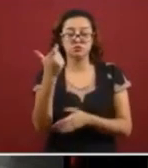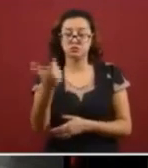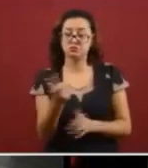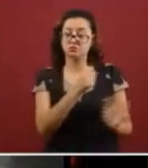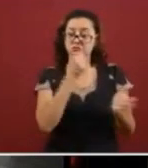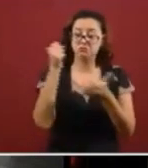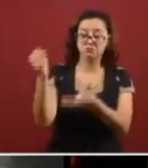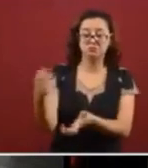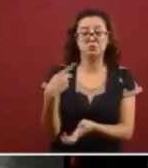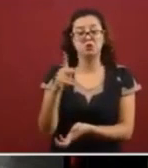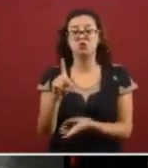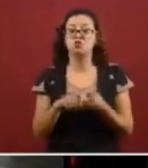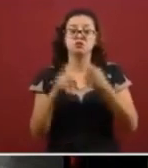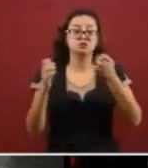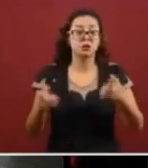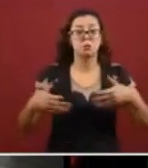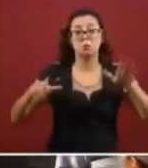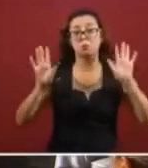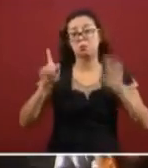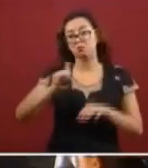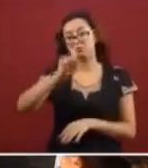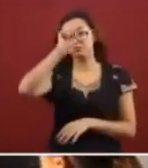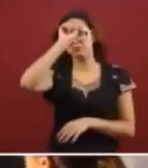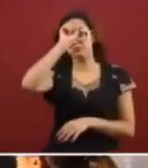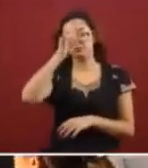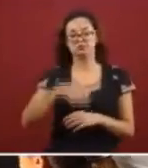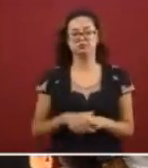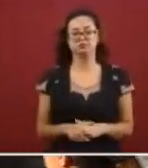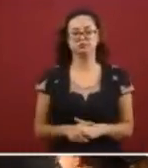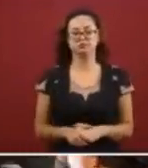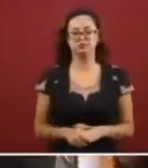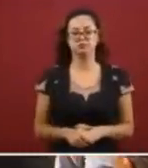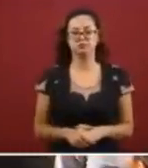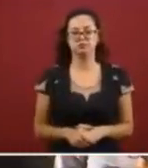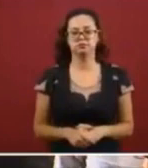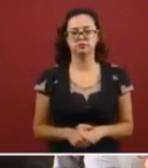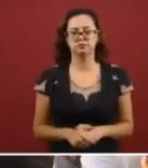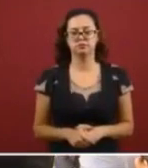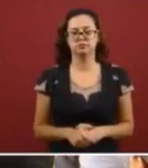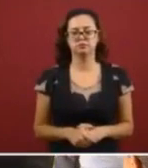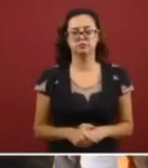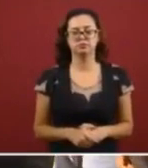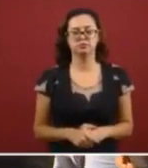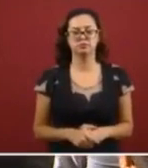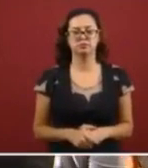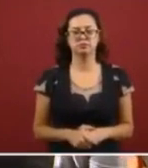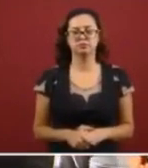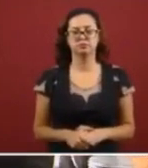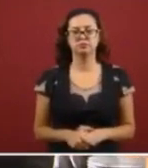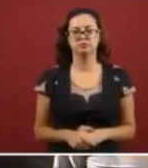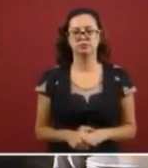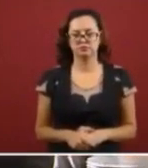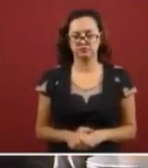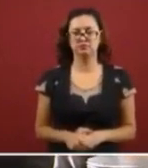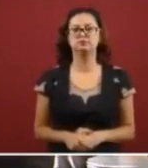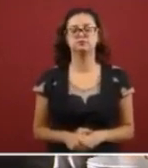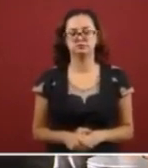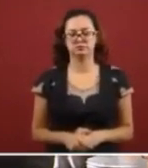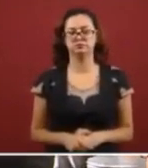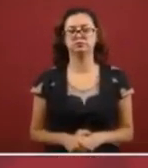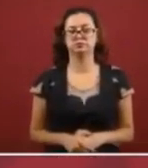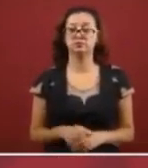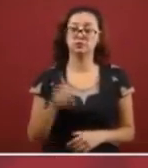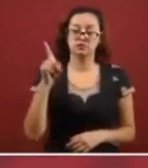4,012 million pesos that were taken, and they don't know what happened to them. So yes, there is